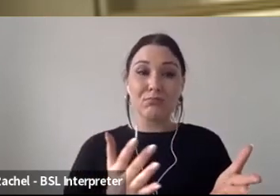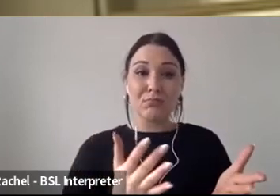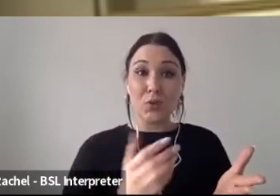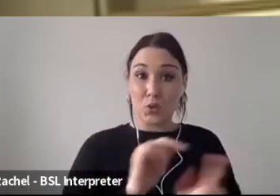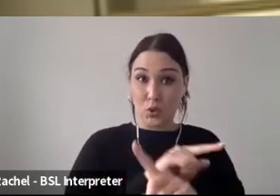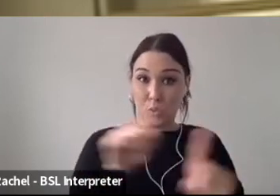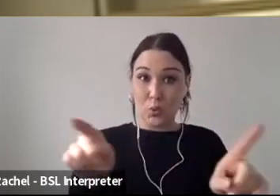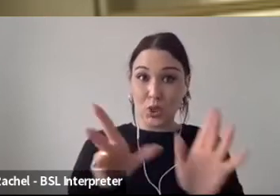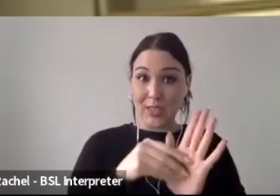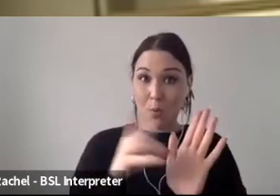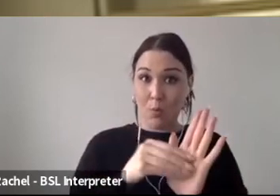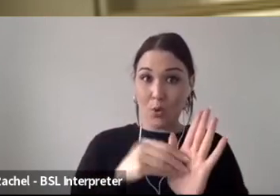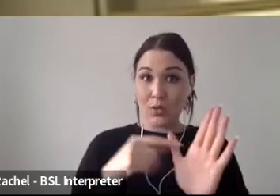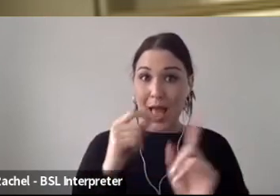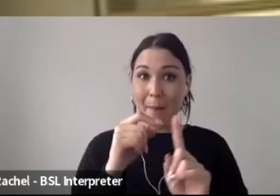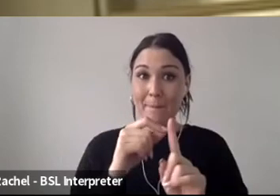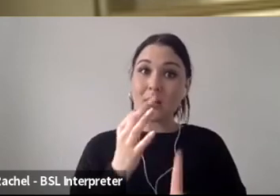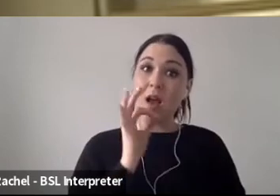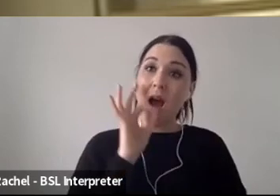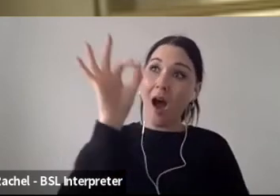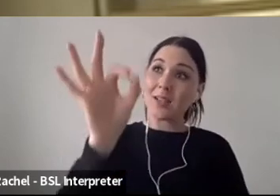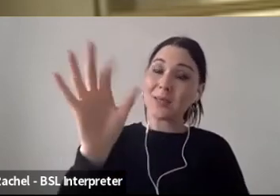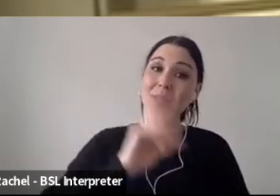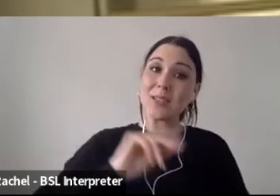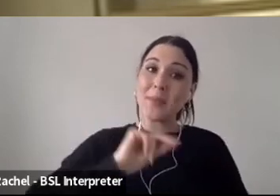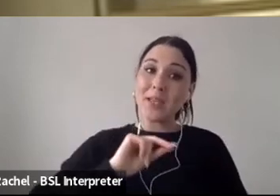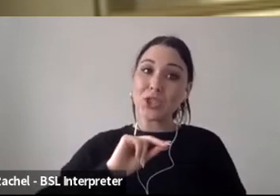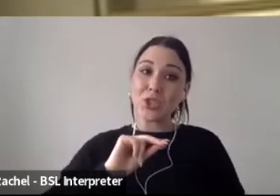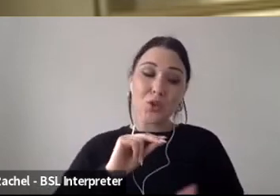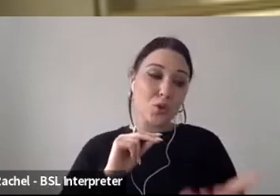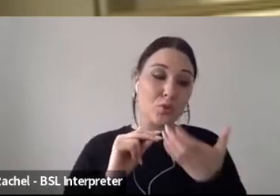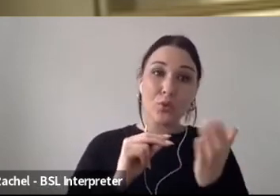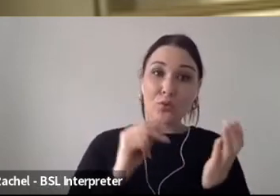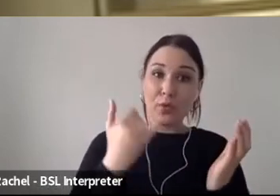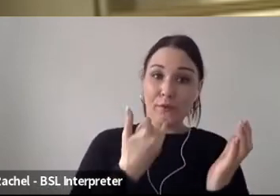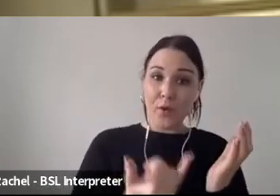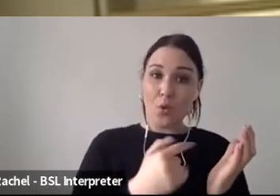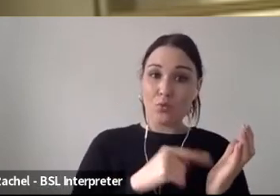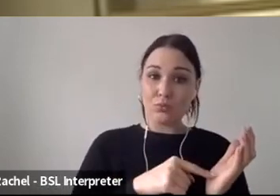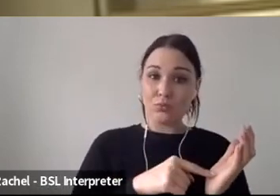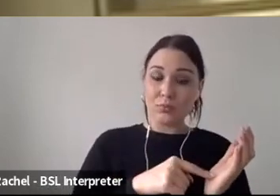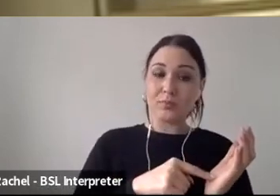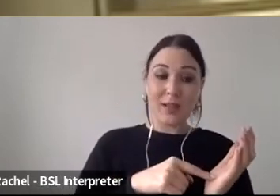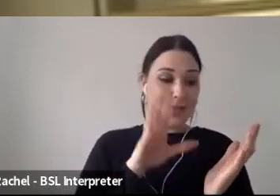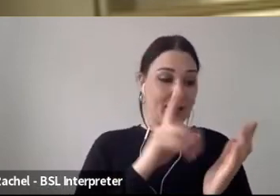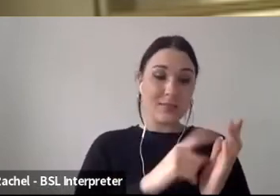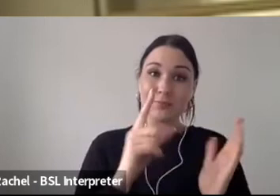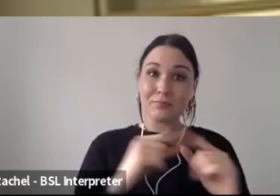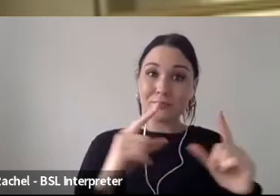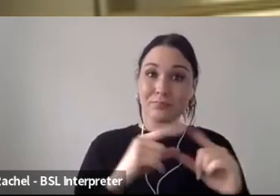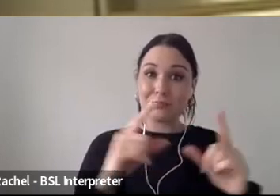speak to the phone and translate their speech to text as you can read it. So that's one really big